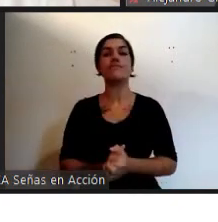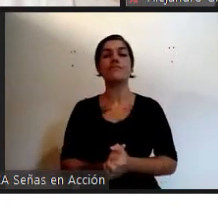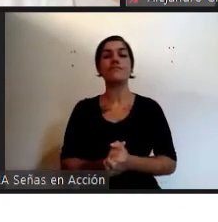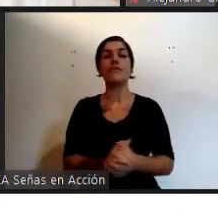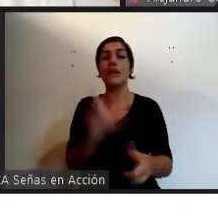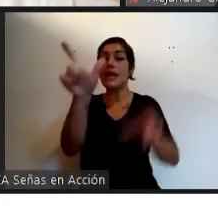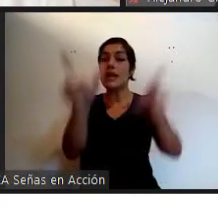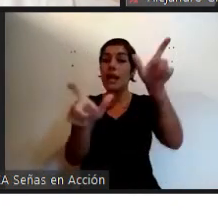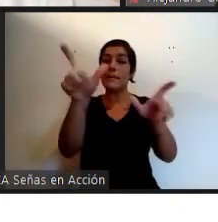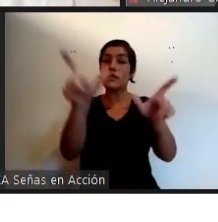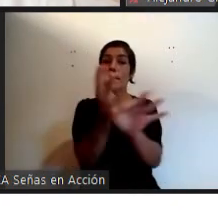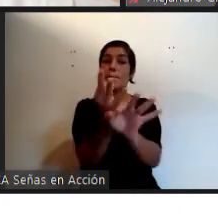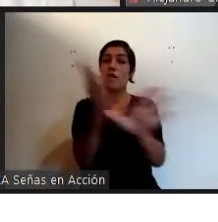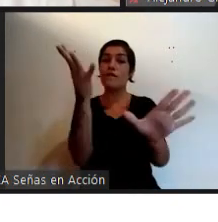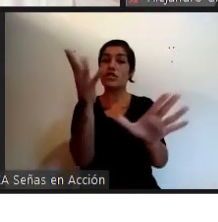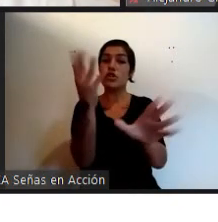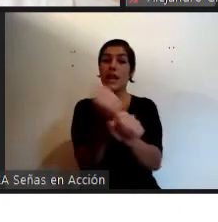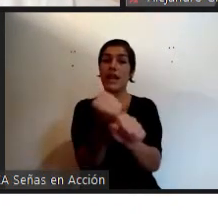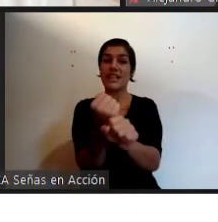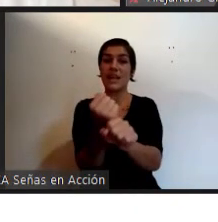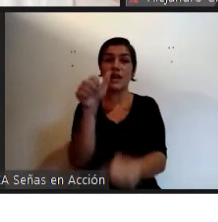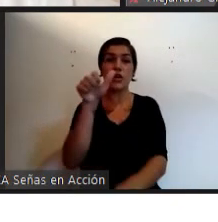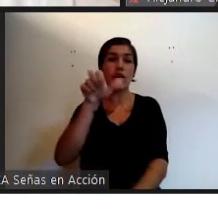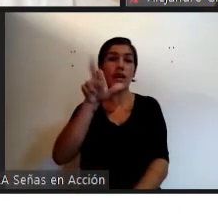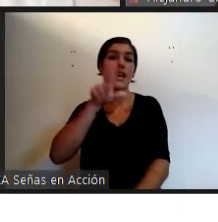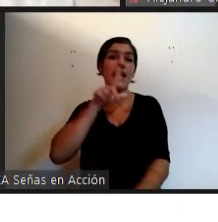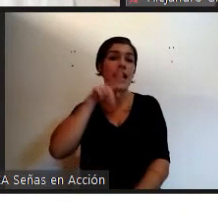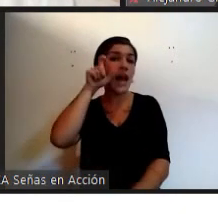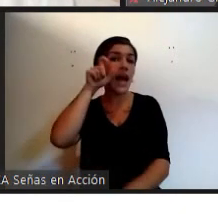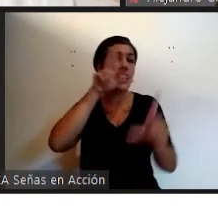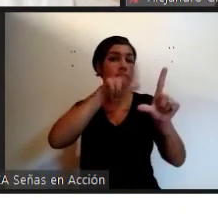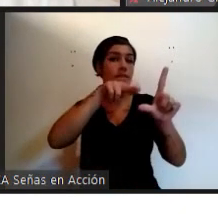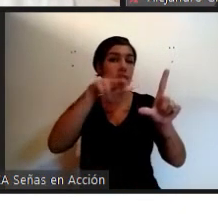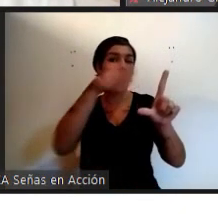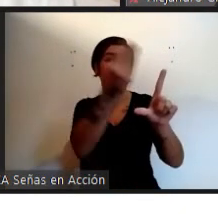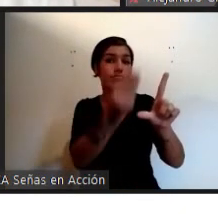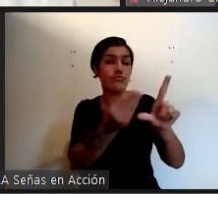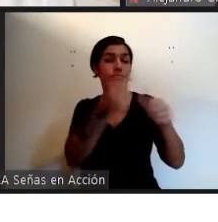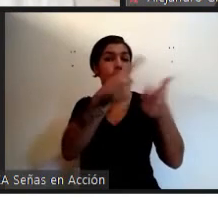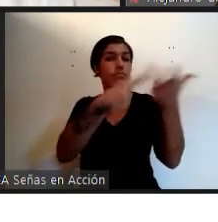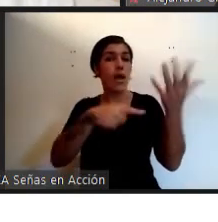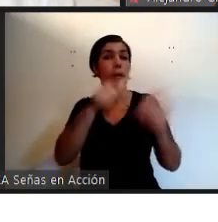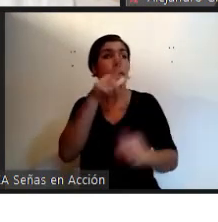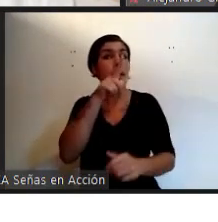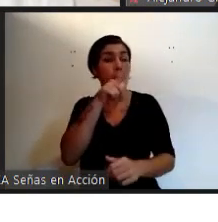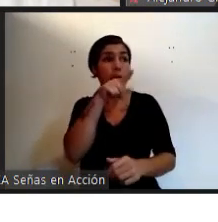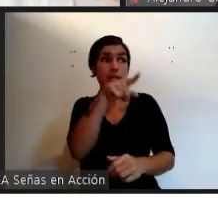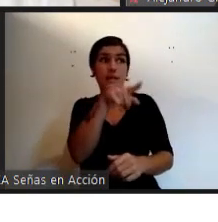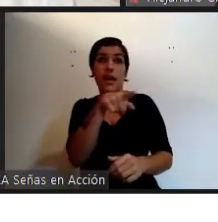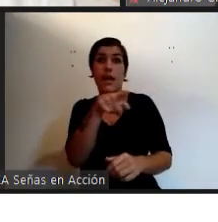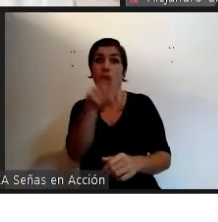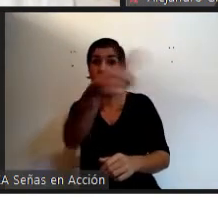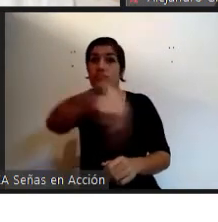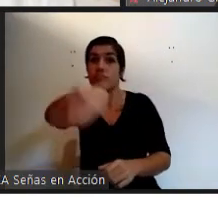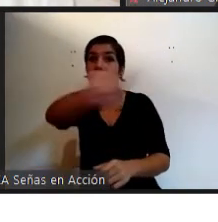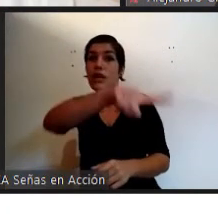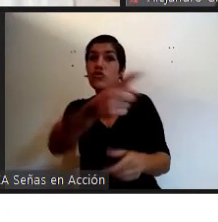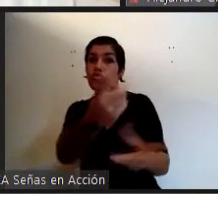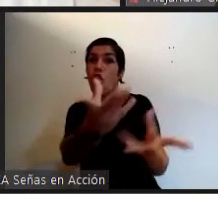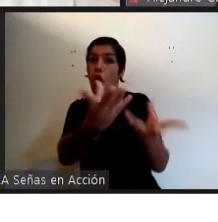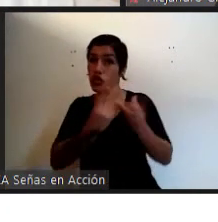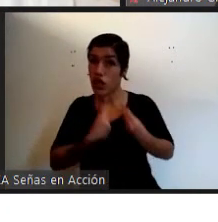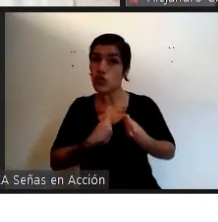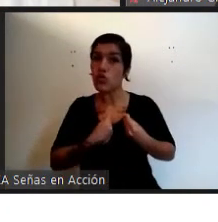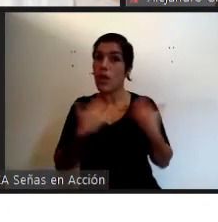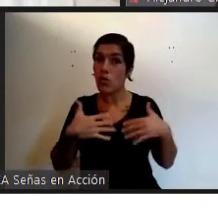give us some good orientation because their intuition has been very well developed. One of the artists that I